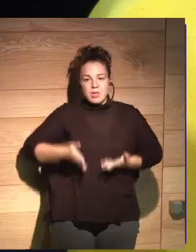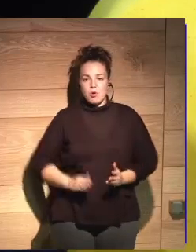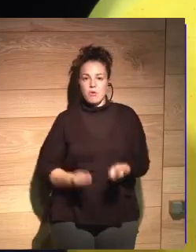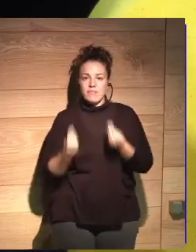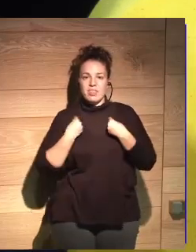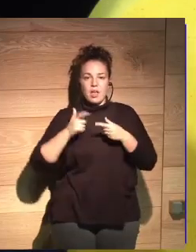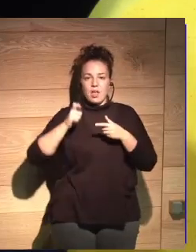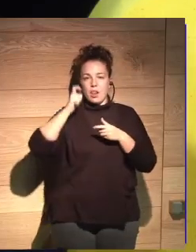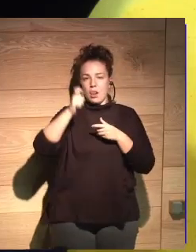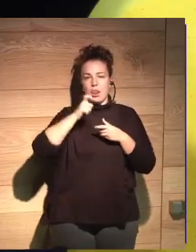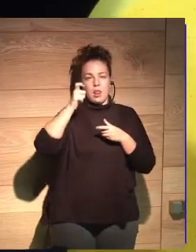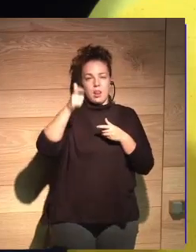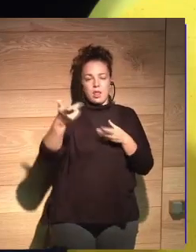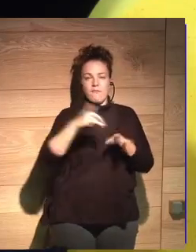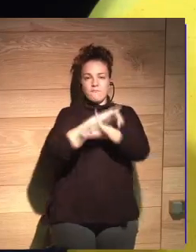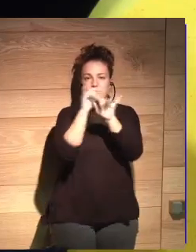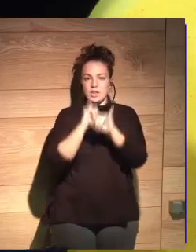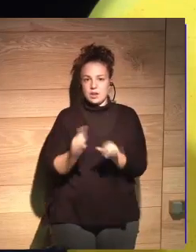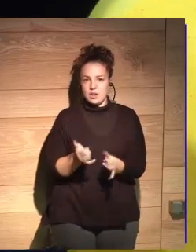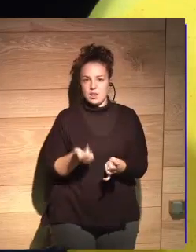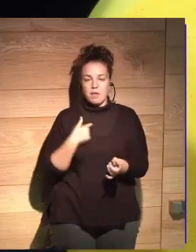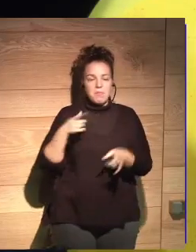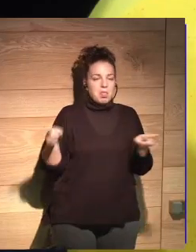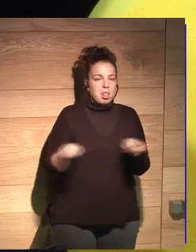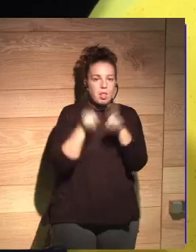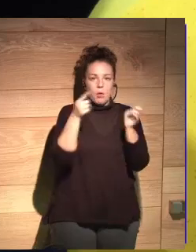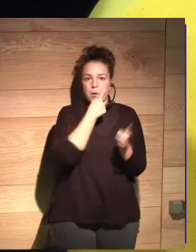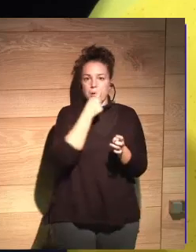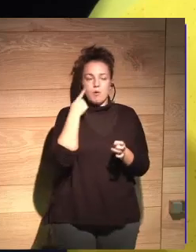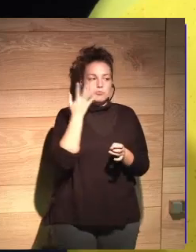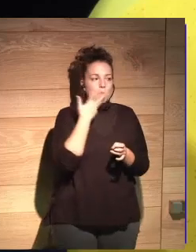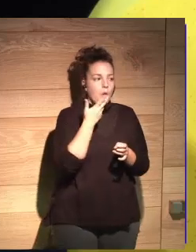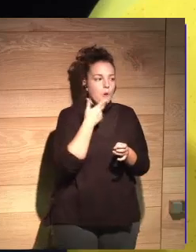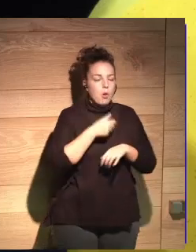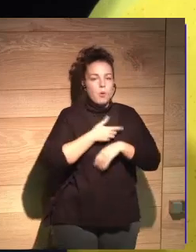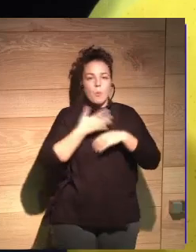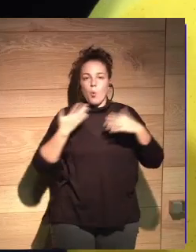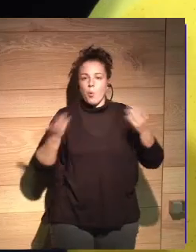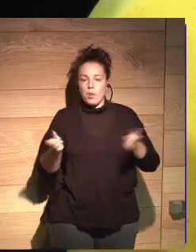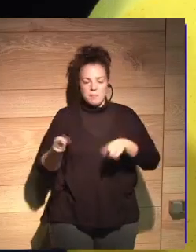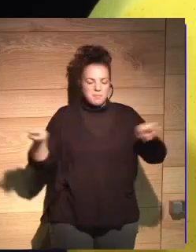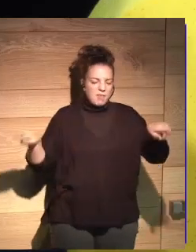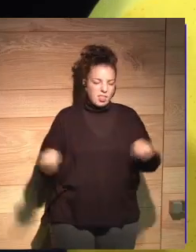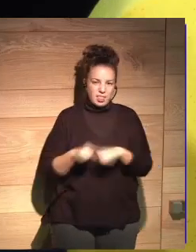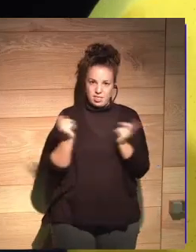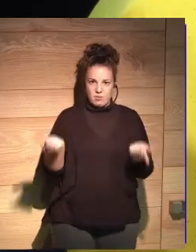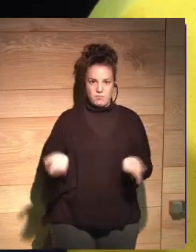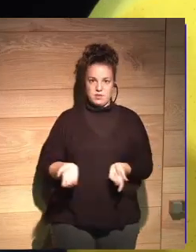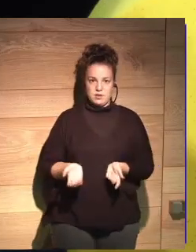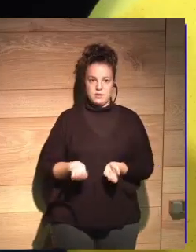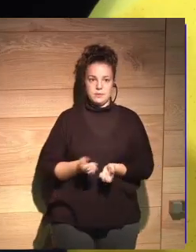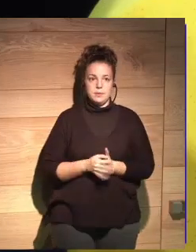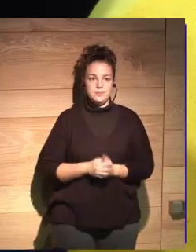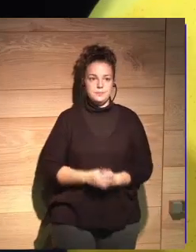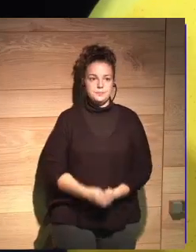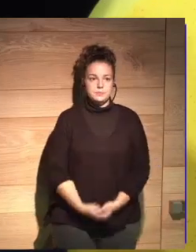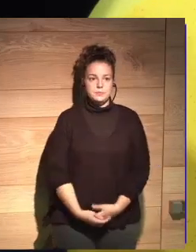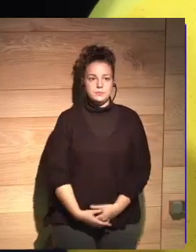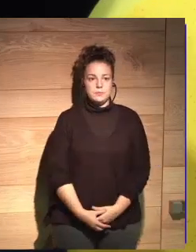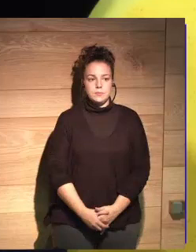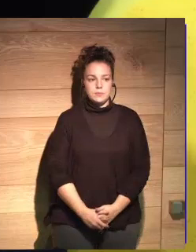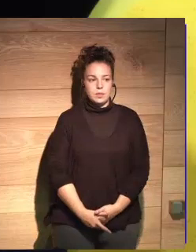I don't care about the eye color. That's kind of beside the point. But I would, if I could do genetic engineering to